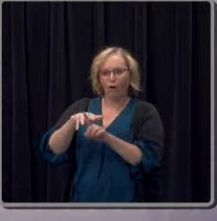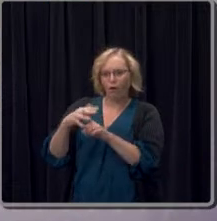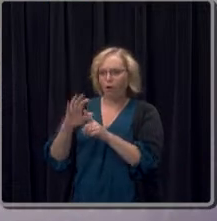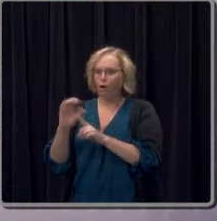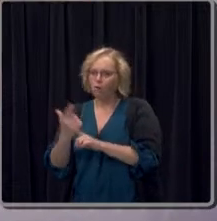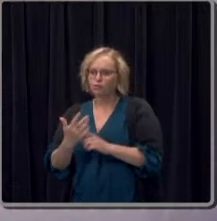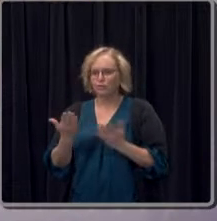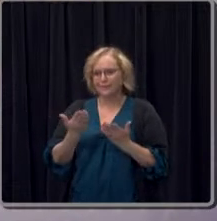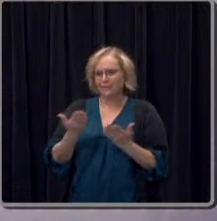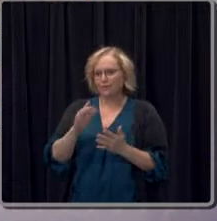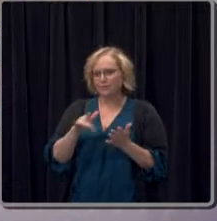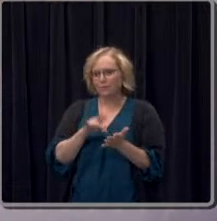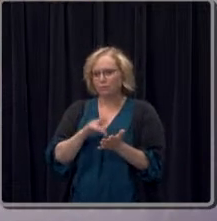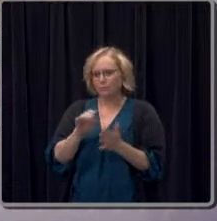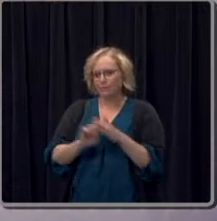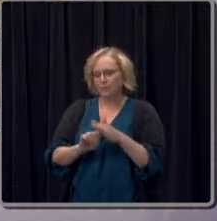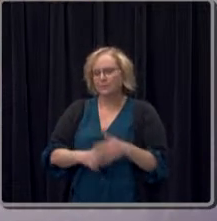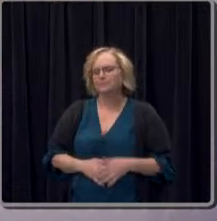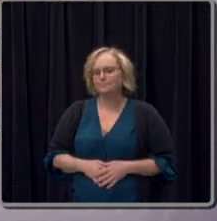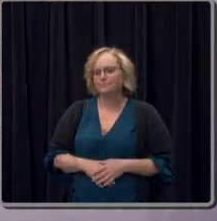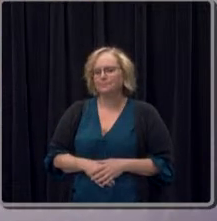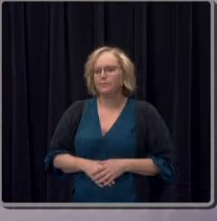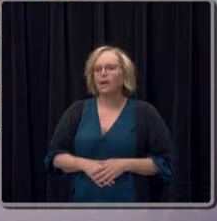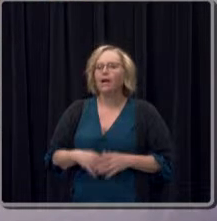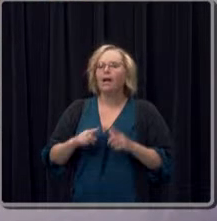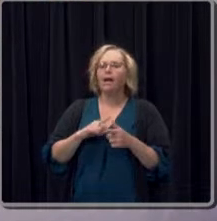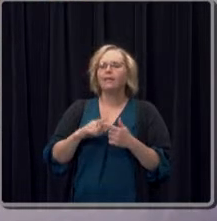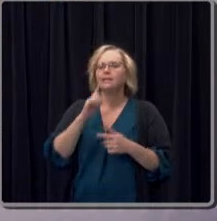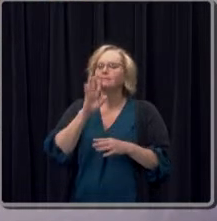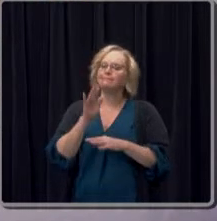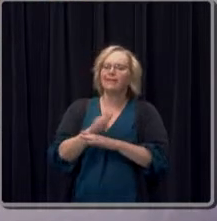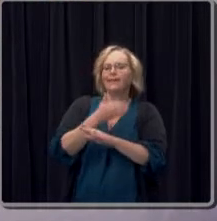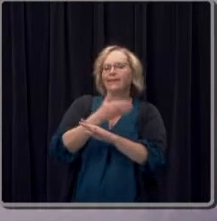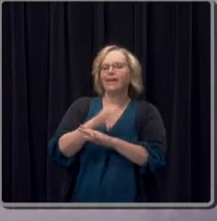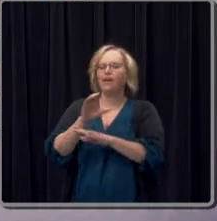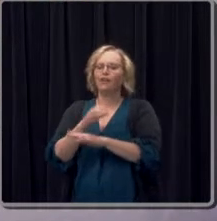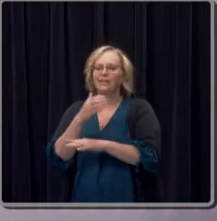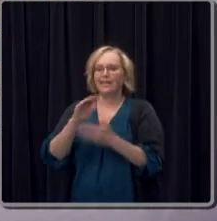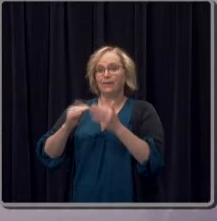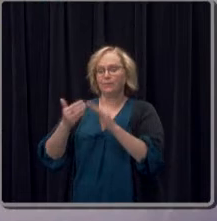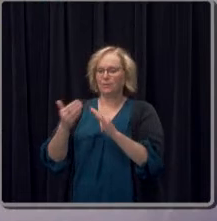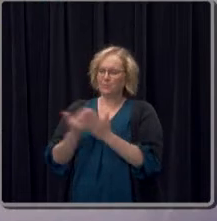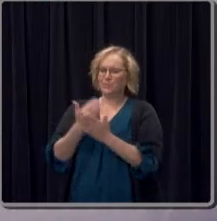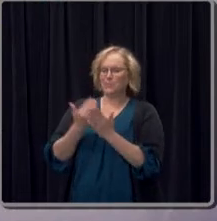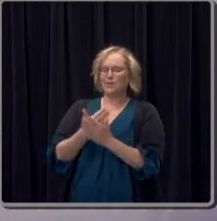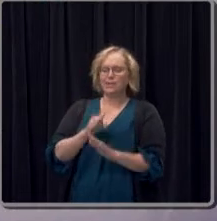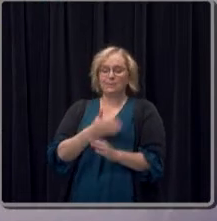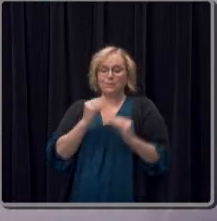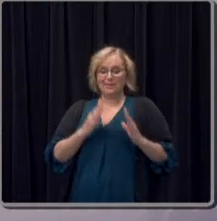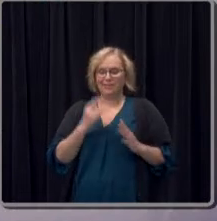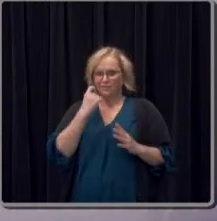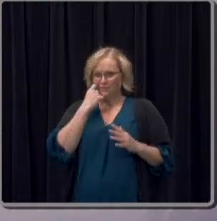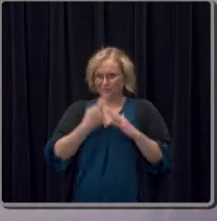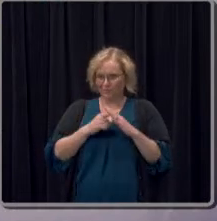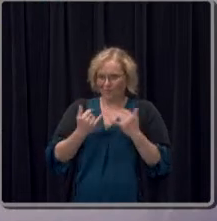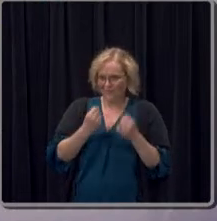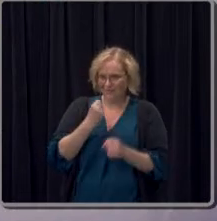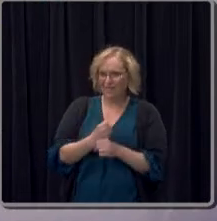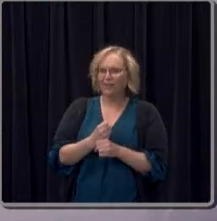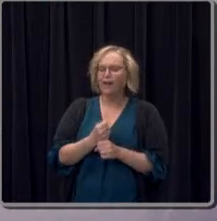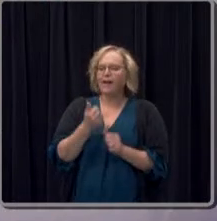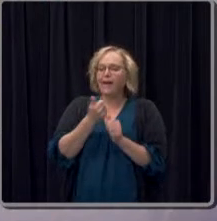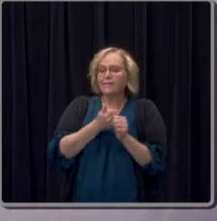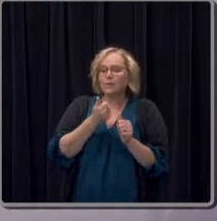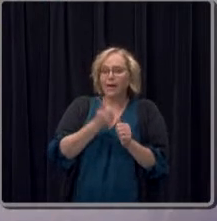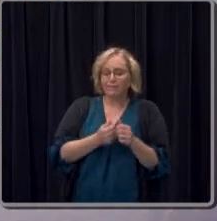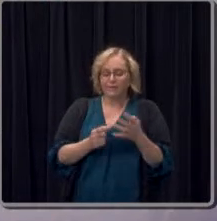at Central. And then caroling in the community is something new that our music teacher started this year. And so every grade level